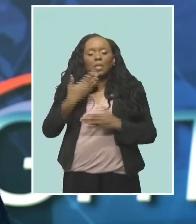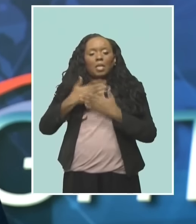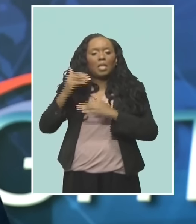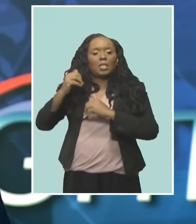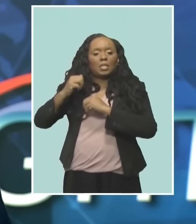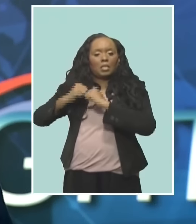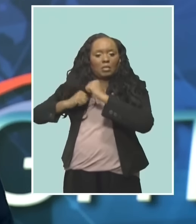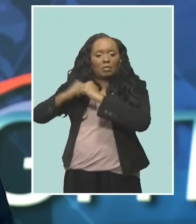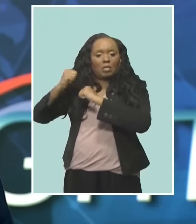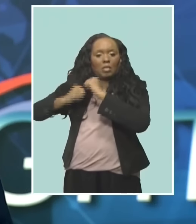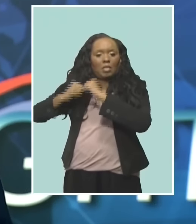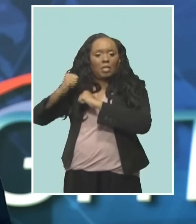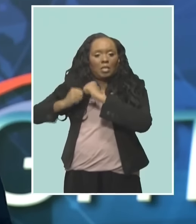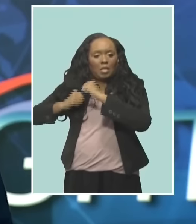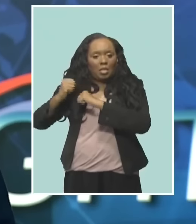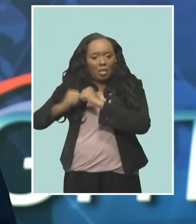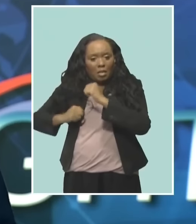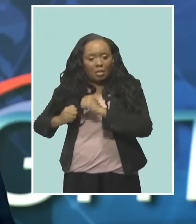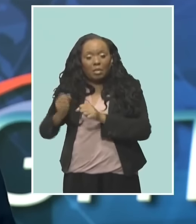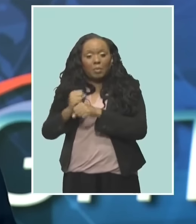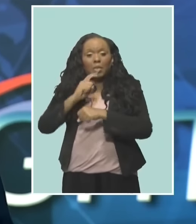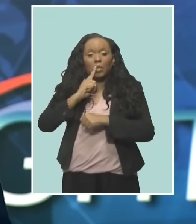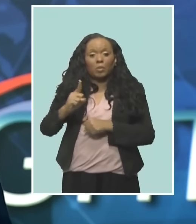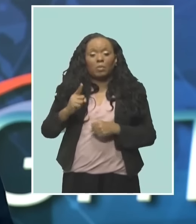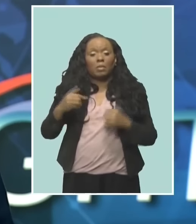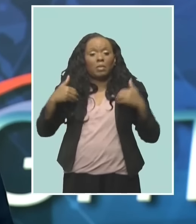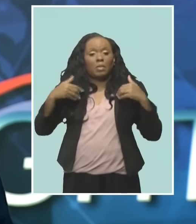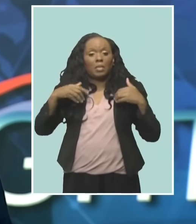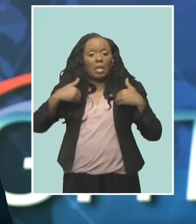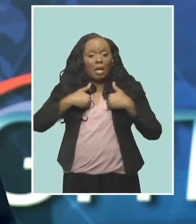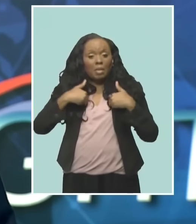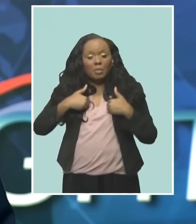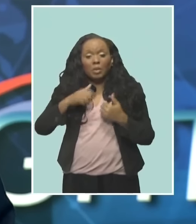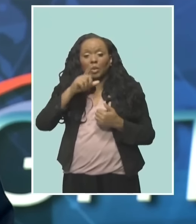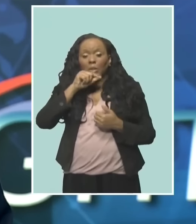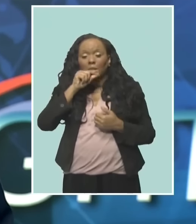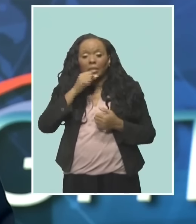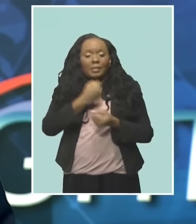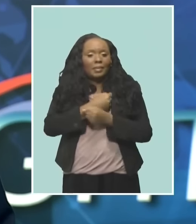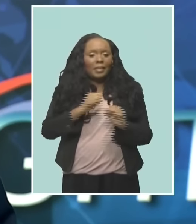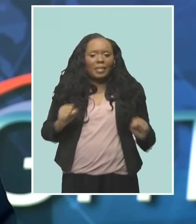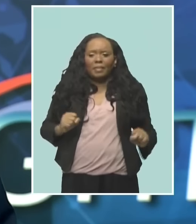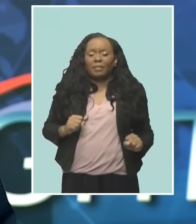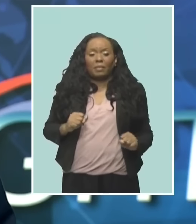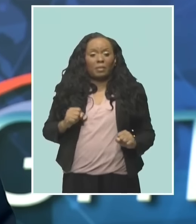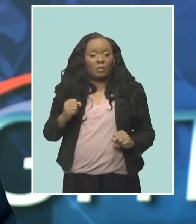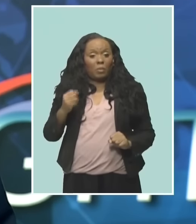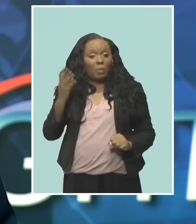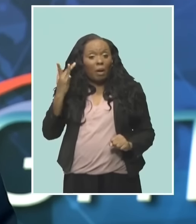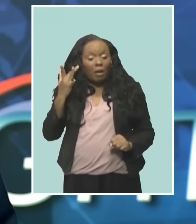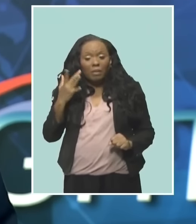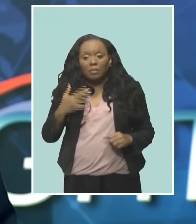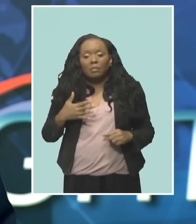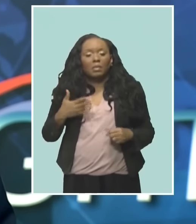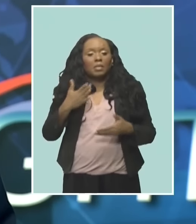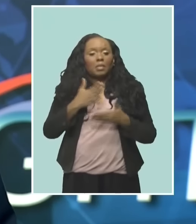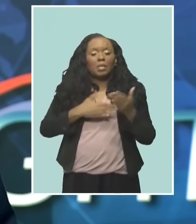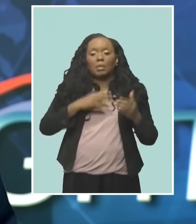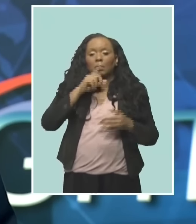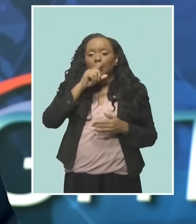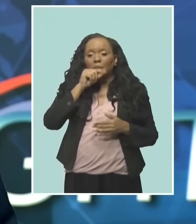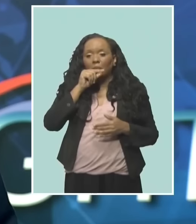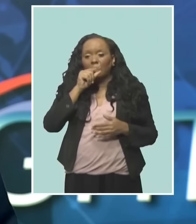animals from being killed by the heat. Managing Director of Gale's Agro Products, Barry Gale, says farmers should take note